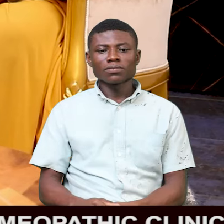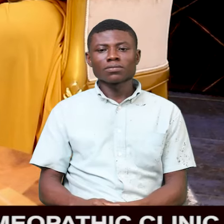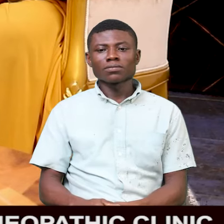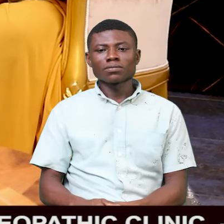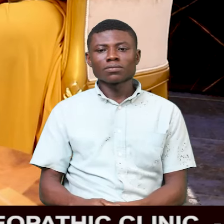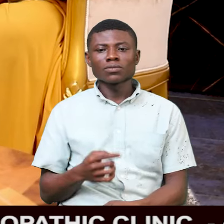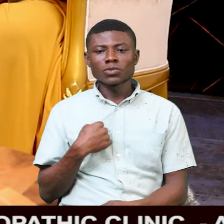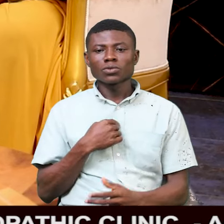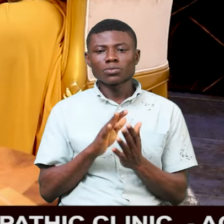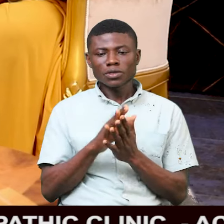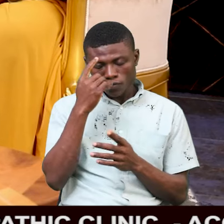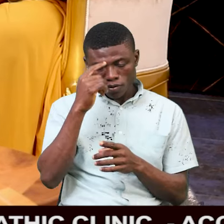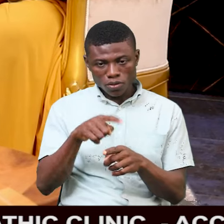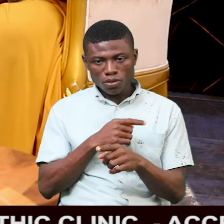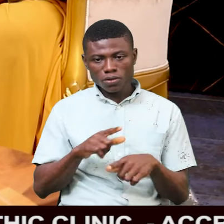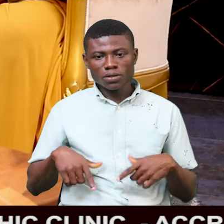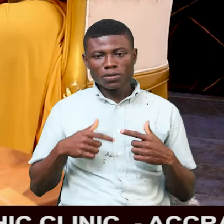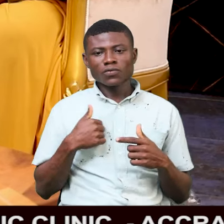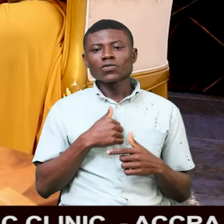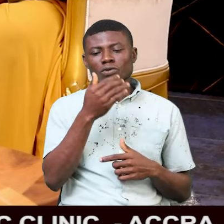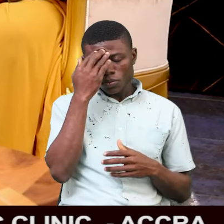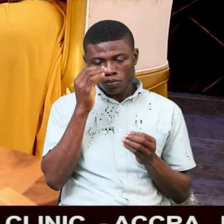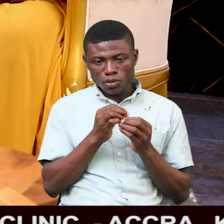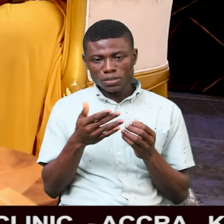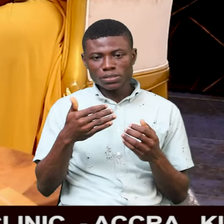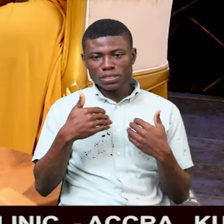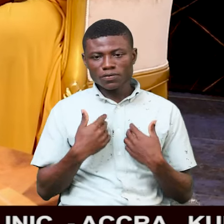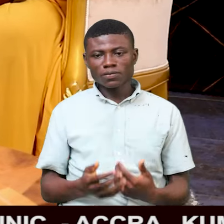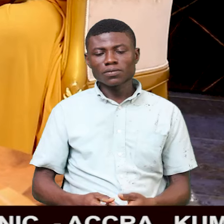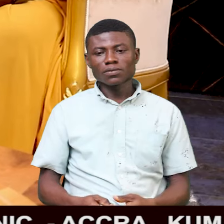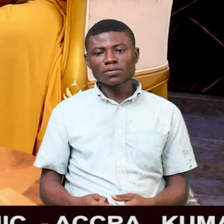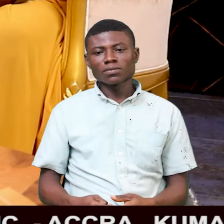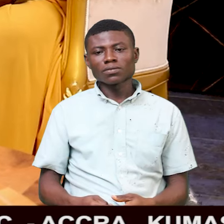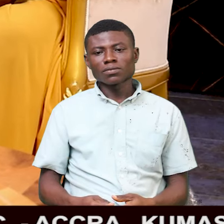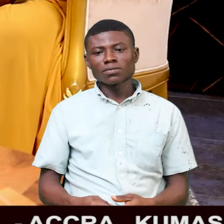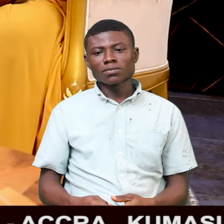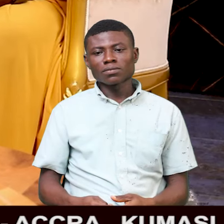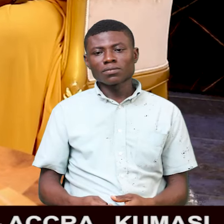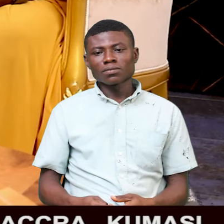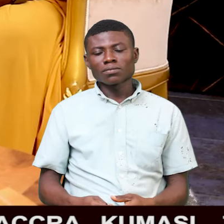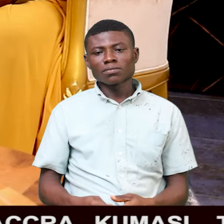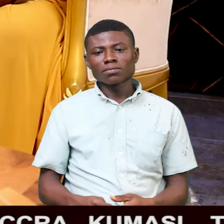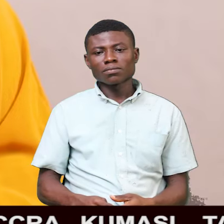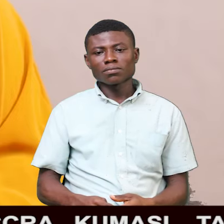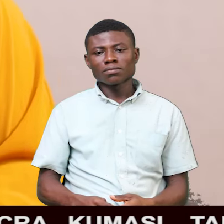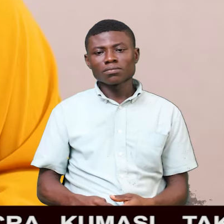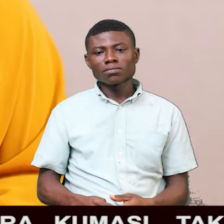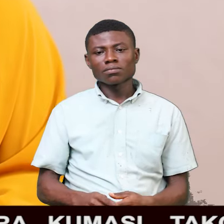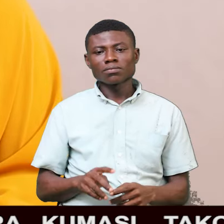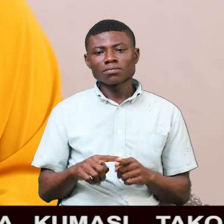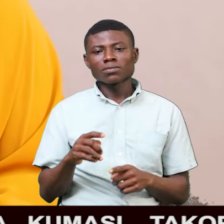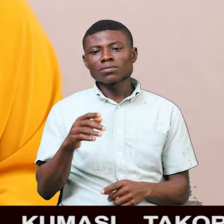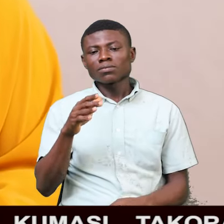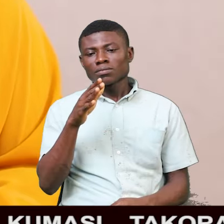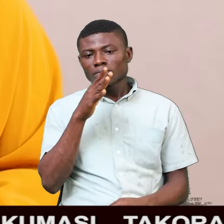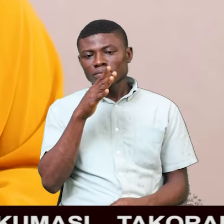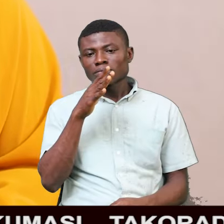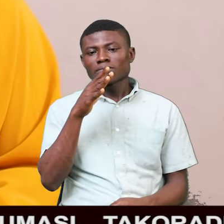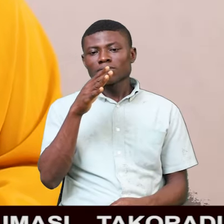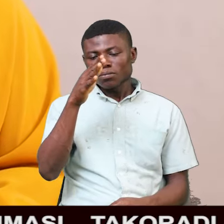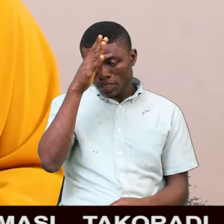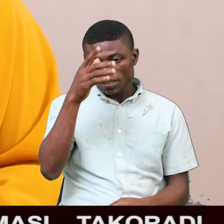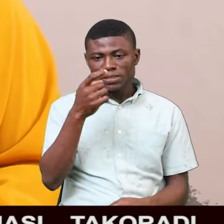pair for long life minim say fie bebe o mo mama Gloria wo so mama Rita papa din ka ka se pe